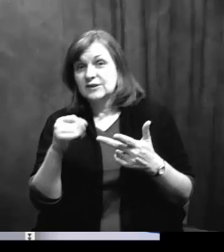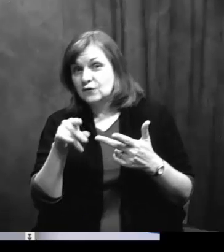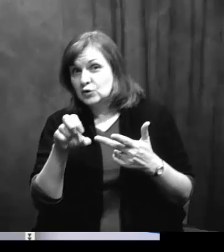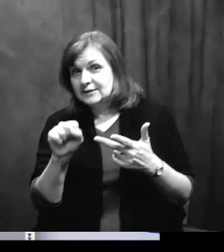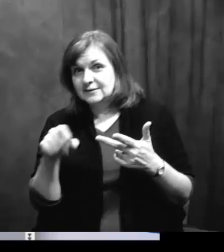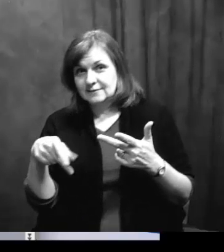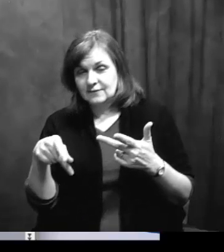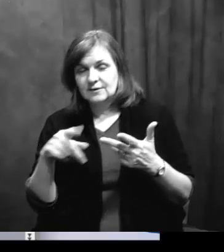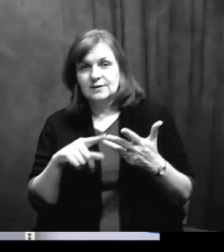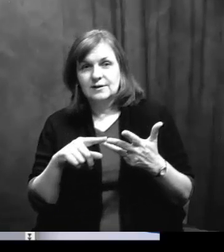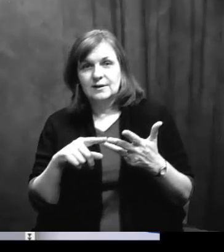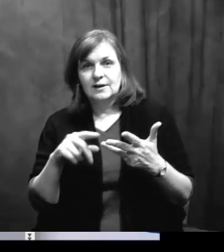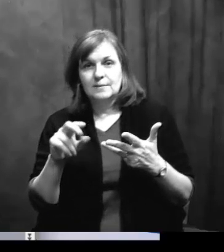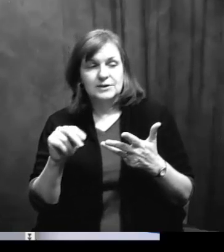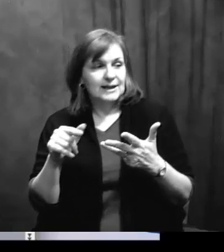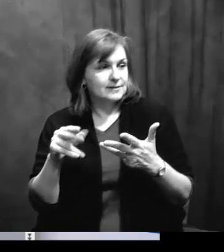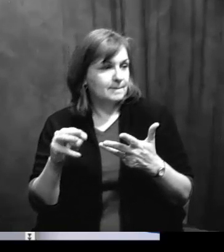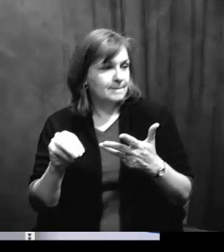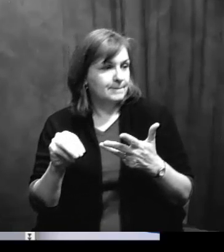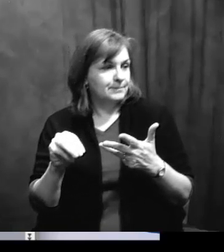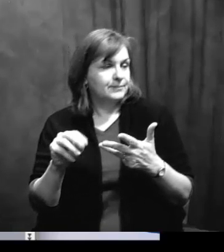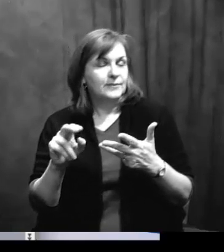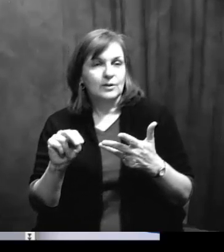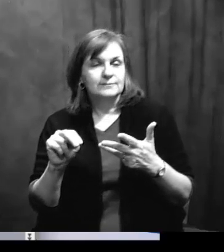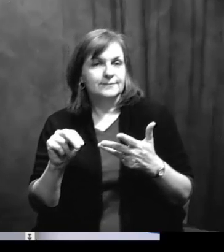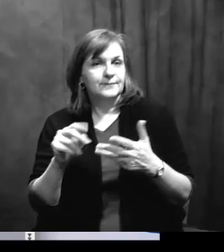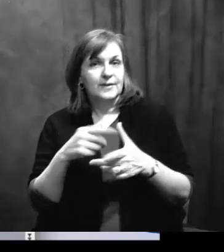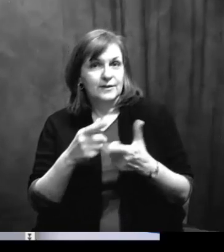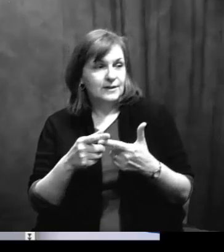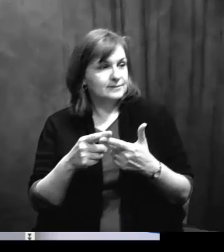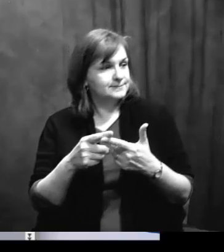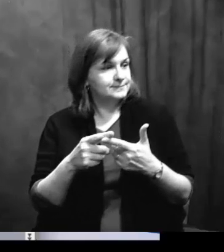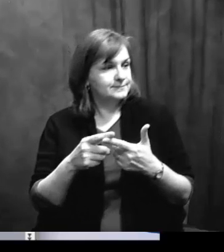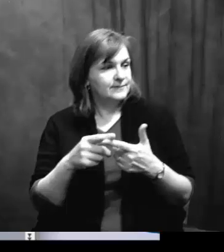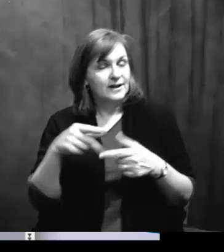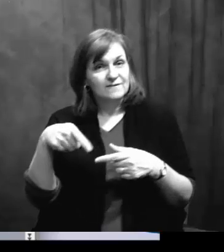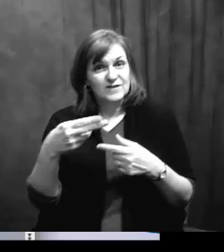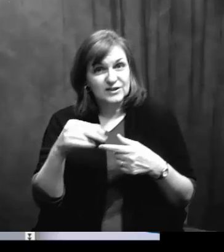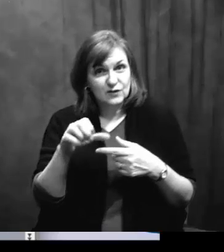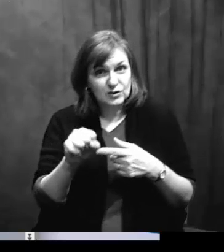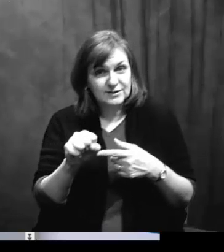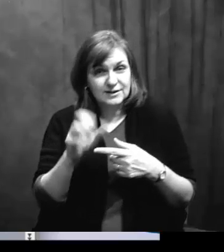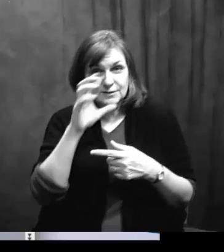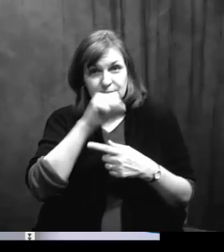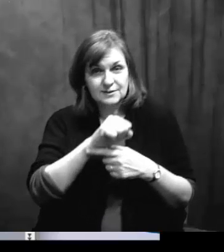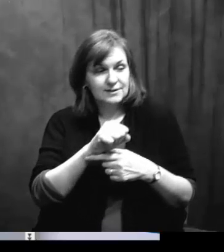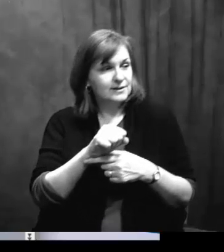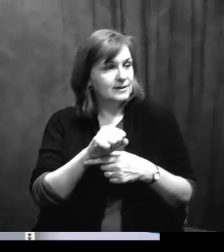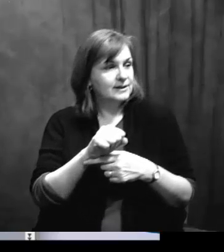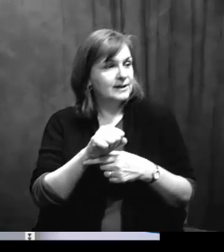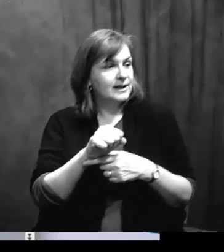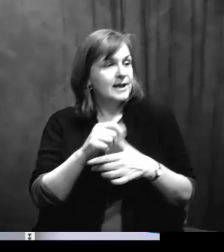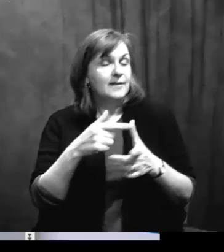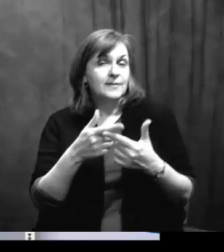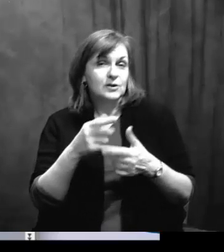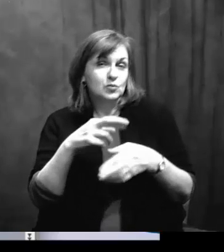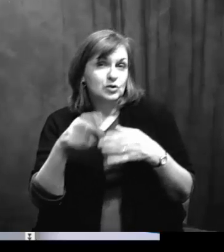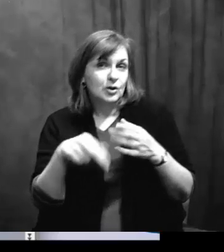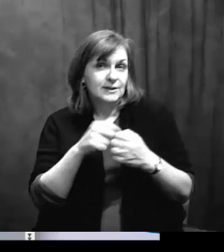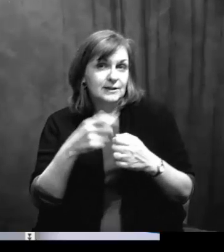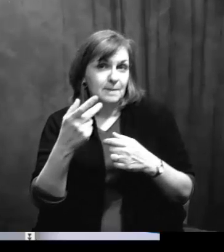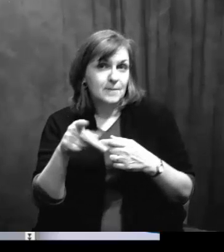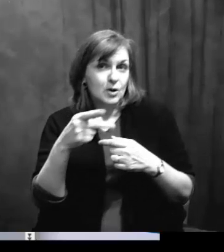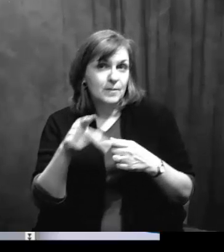then phosphorus, and then potassium at the bottom. Notice the different colorations. So phosphorus deficiency actually results in kind of